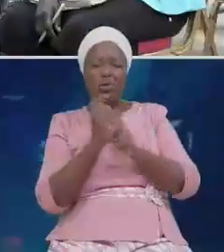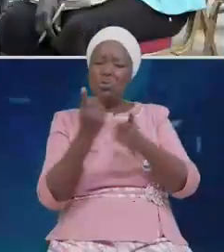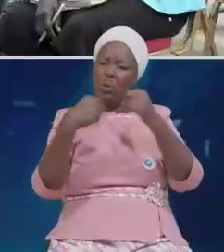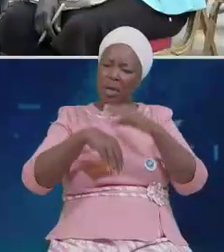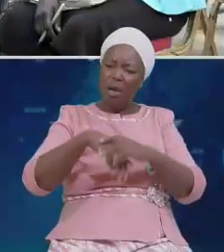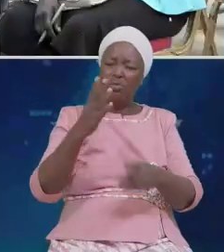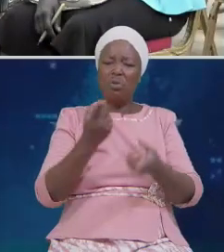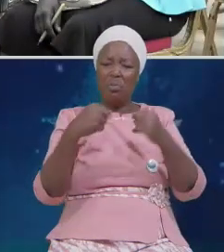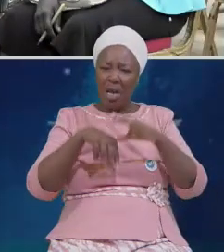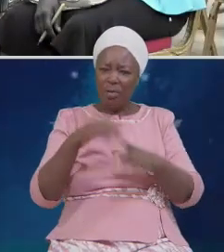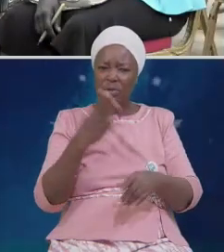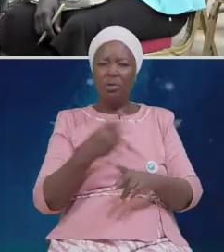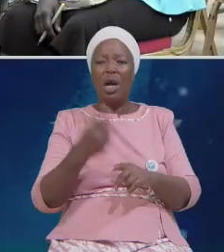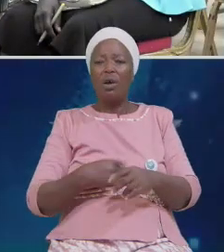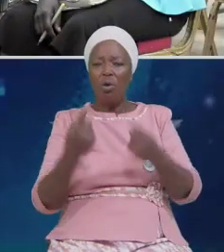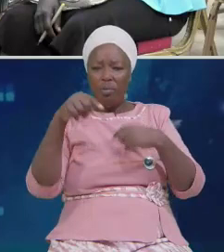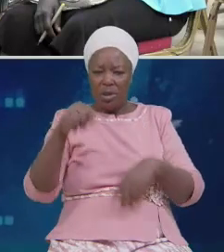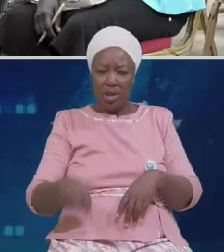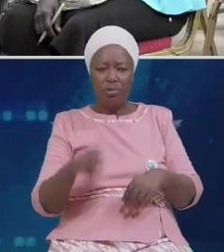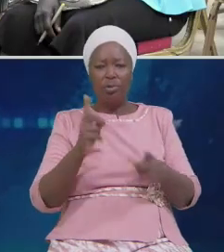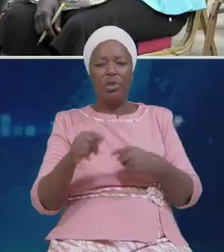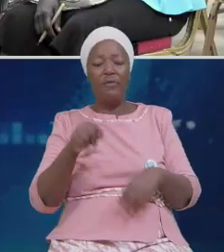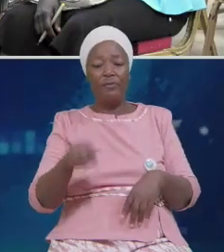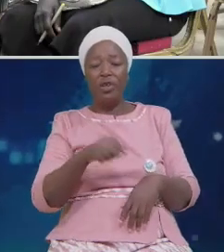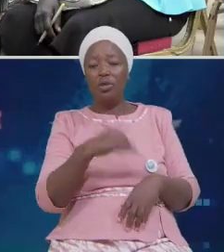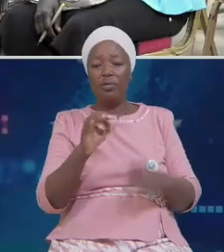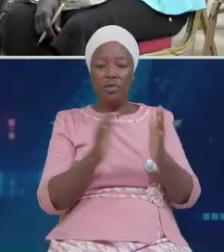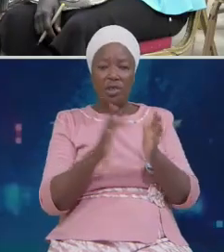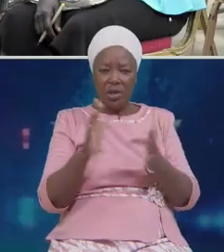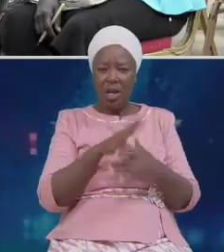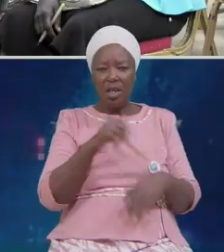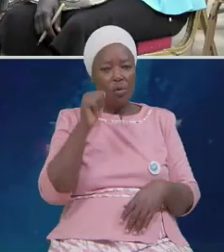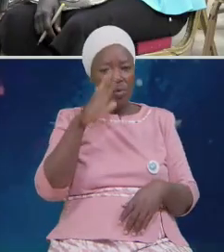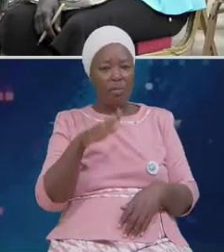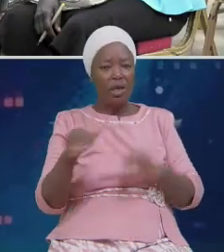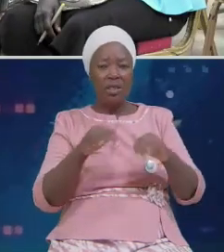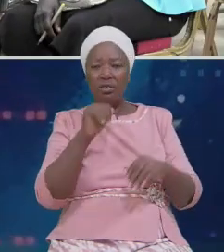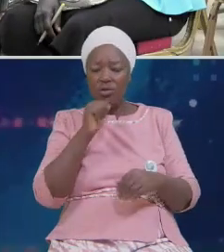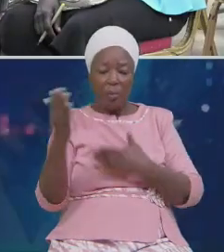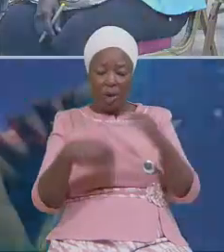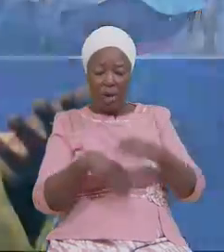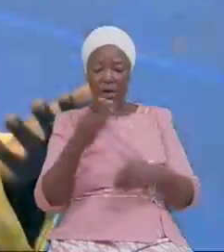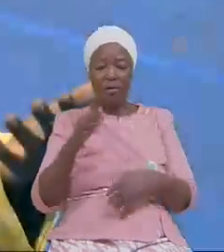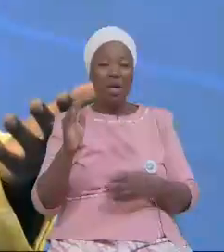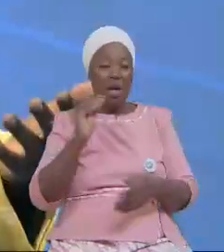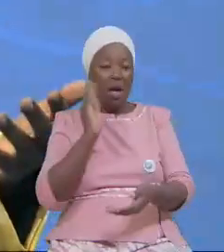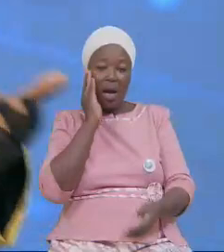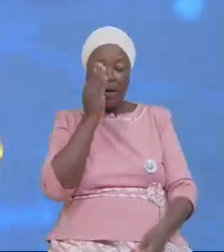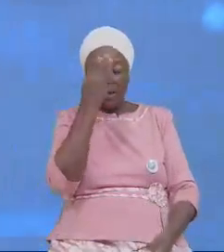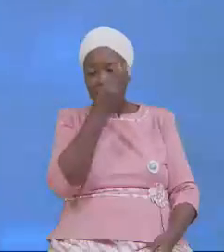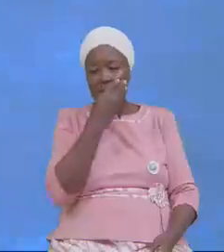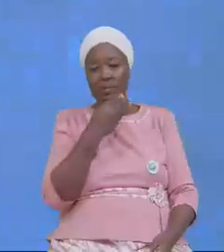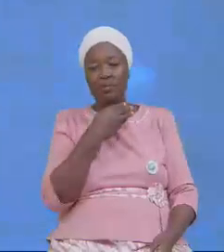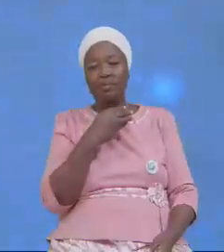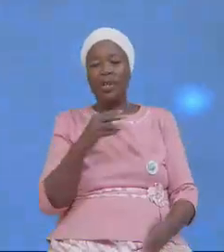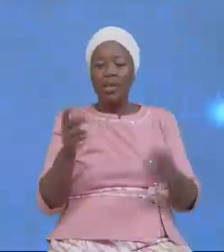the feet of Jesus, and the woman did not bring handkerchief so